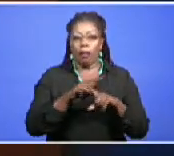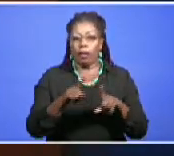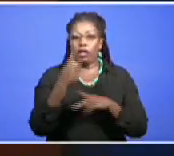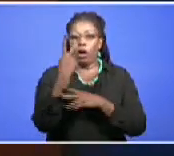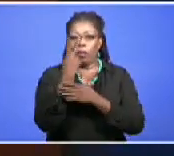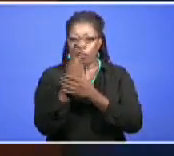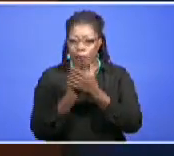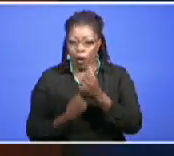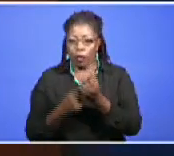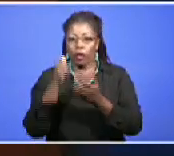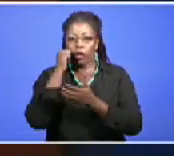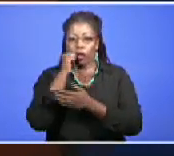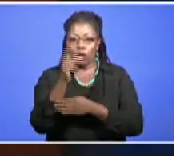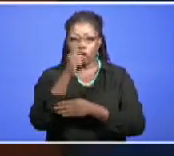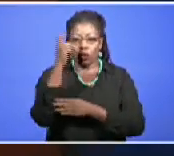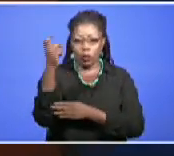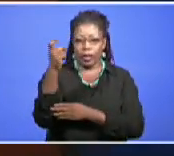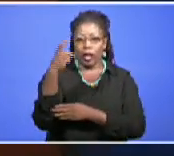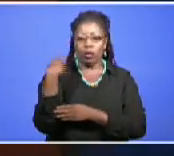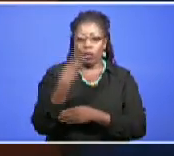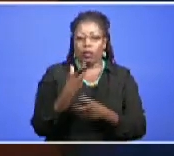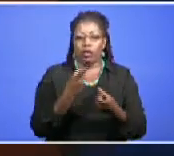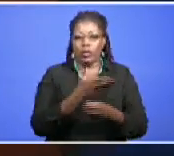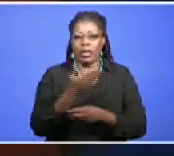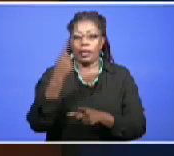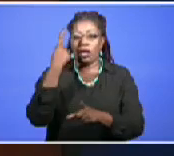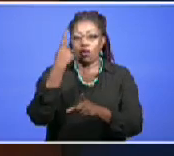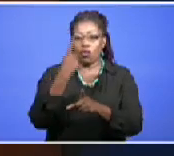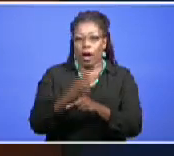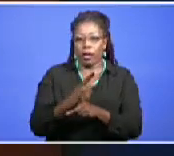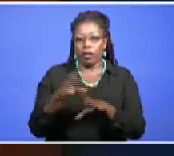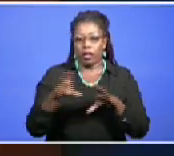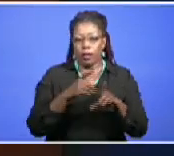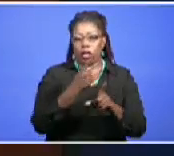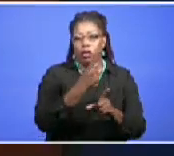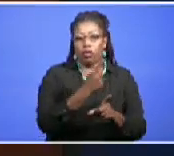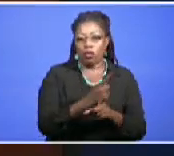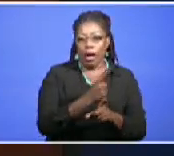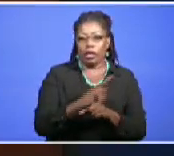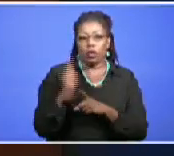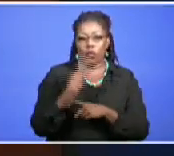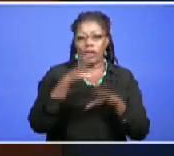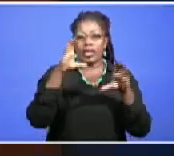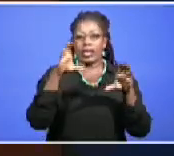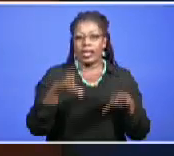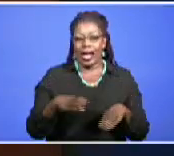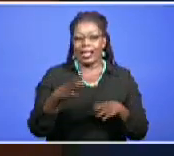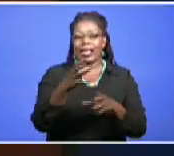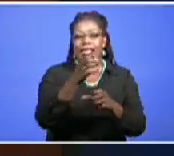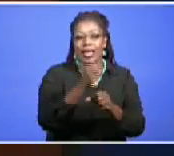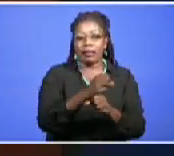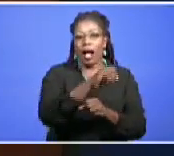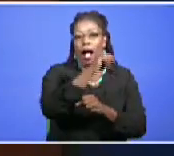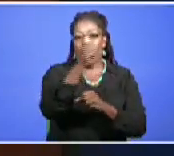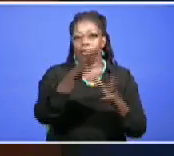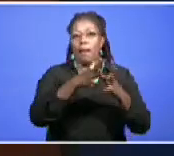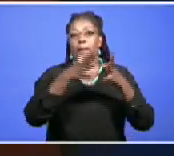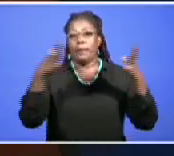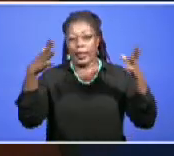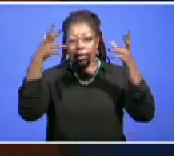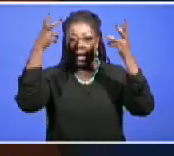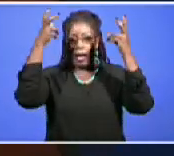it made me to know that we were doing something right, and once it's done correctly, we can also capture other big title